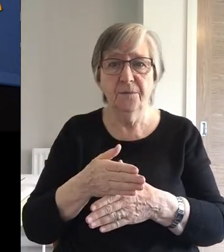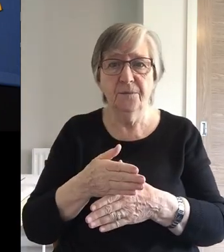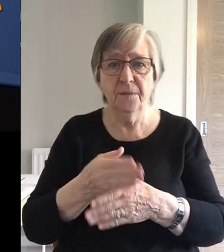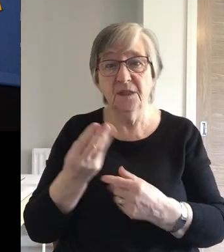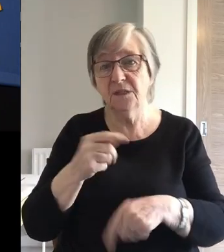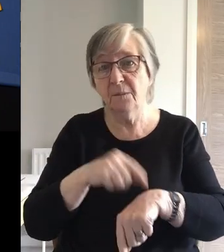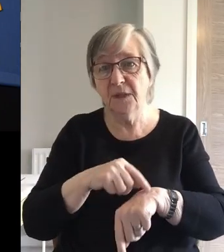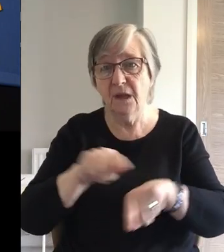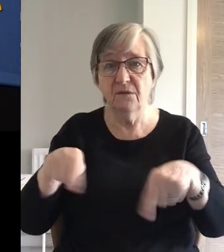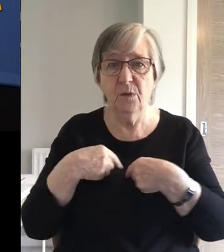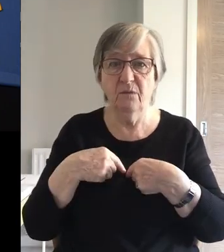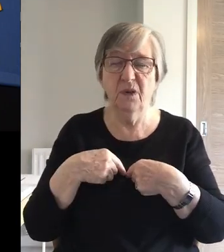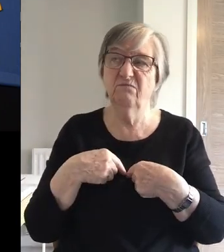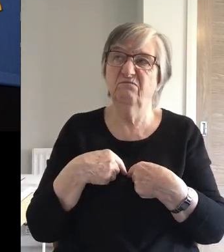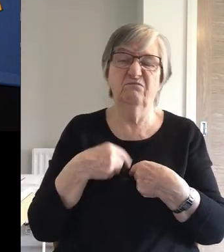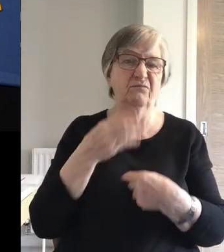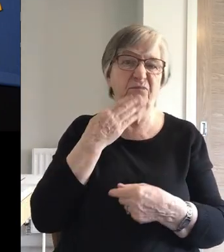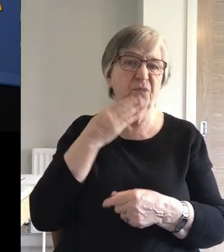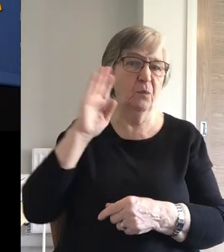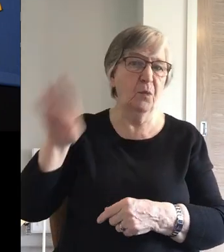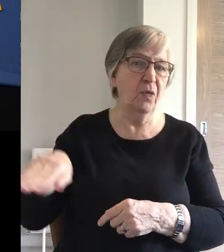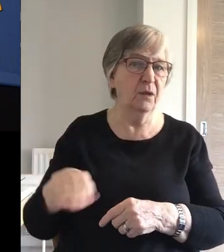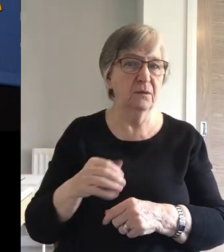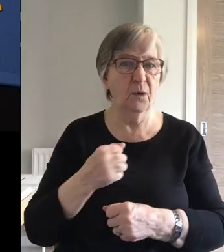At times we've been cold and indifferent.